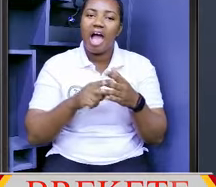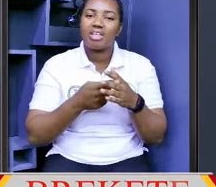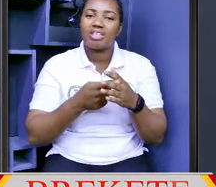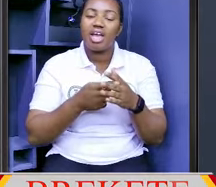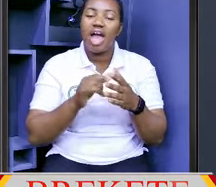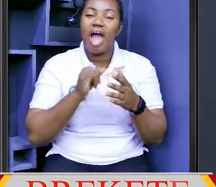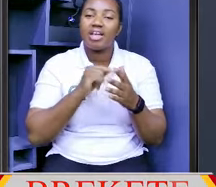Coach.